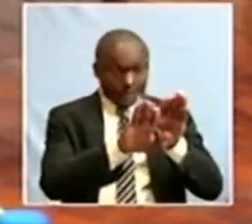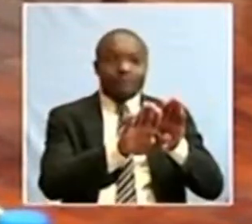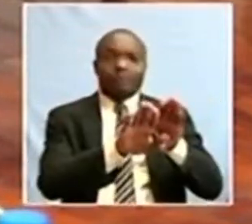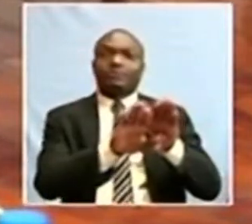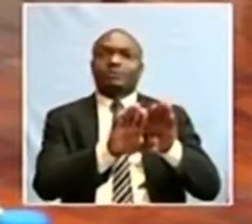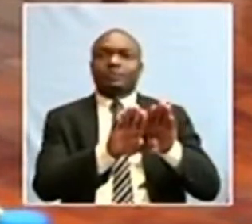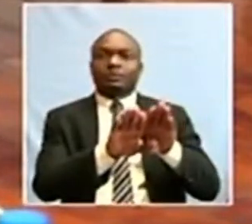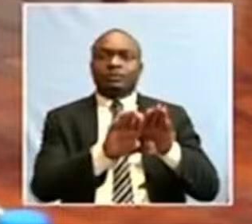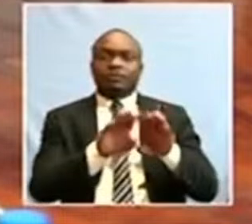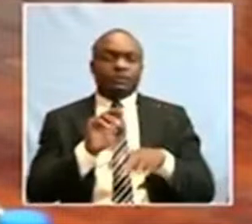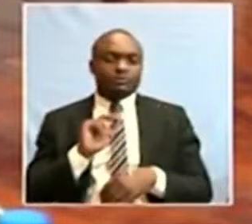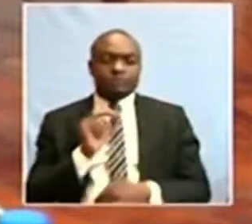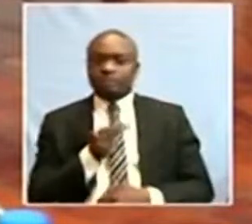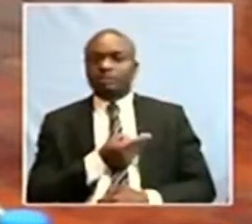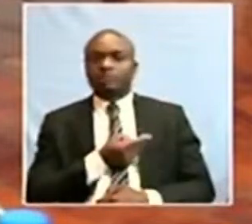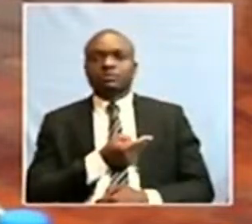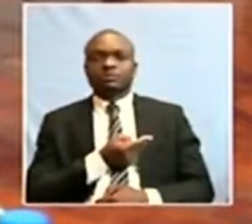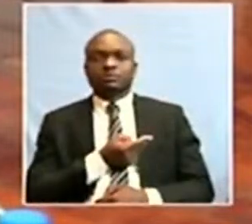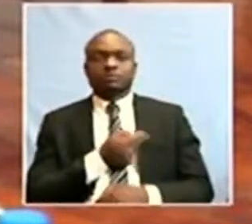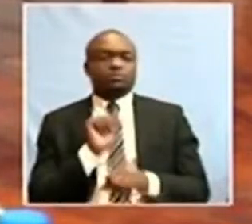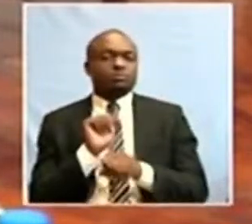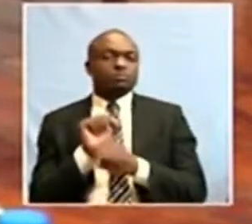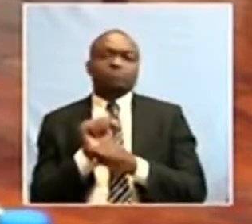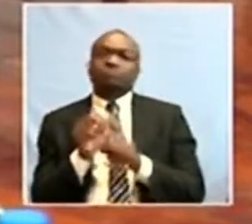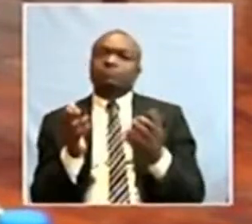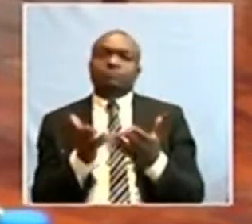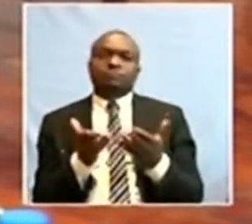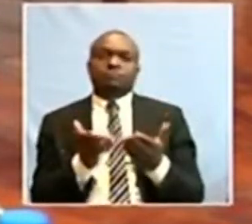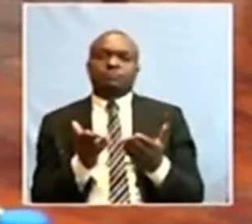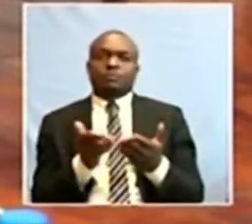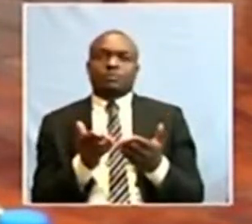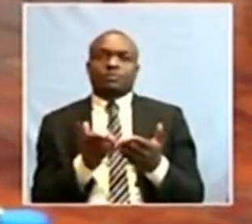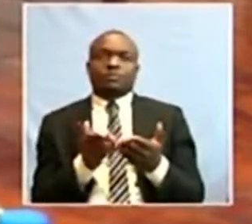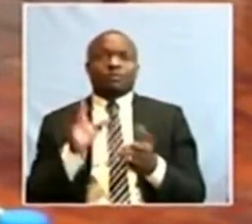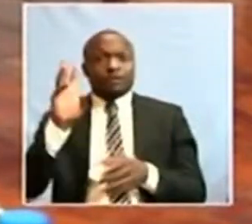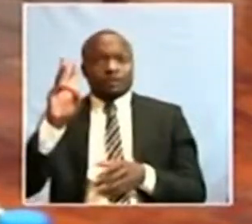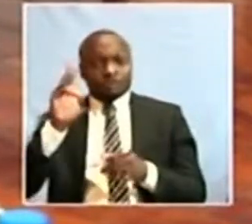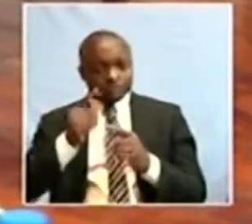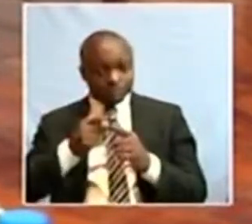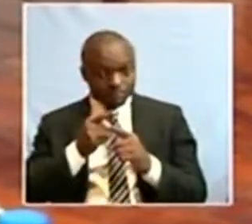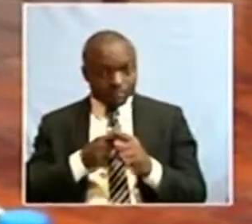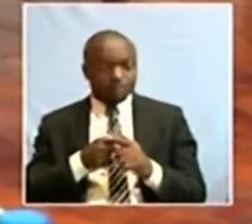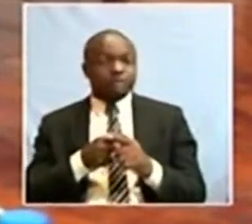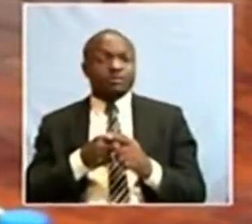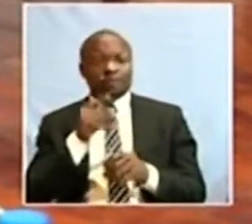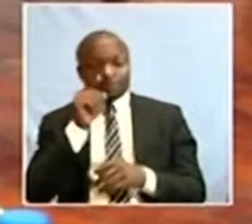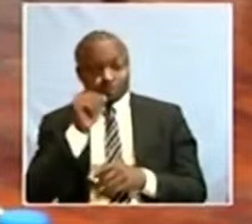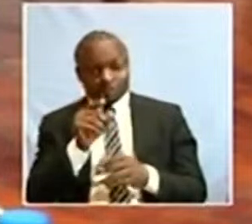we couldn't transact anywhere. It took almost 6 months. So those are issues that we